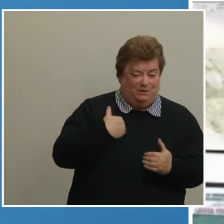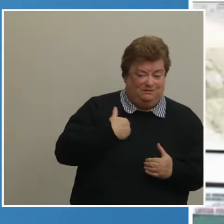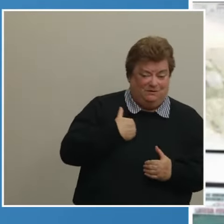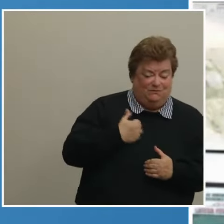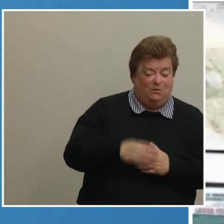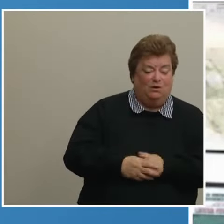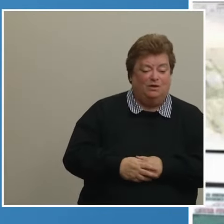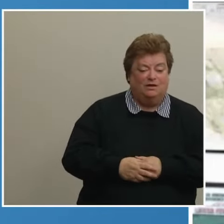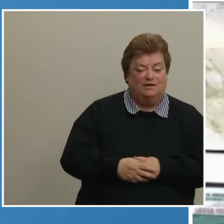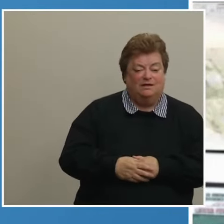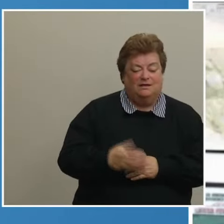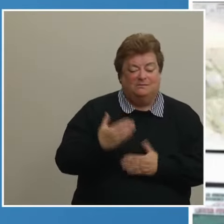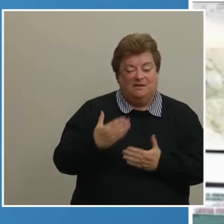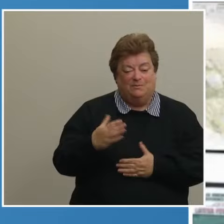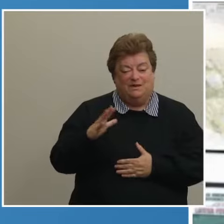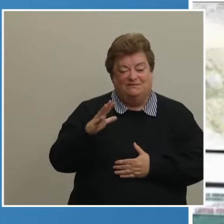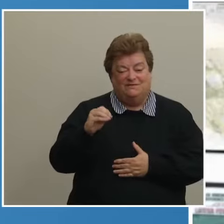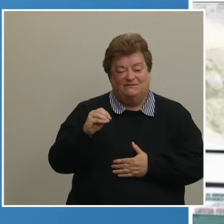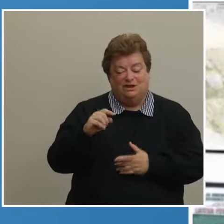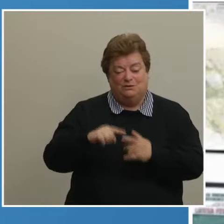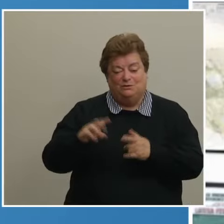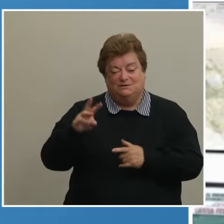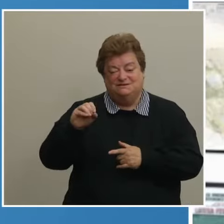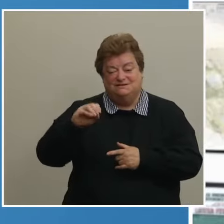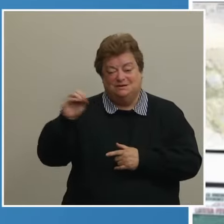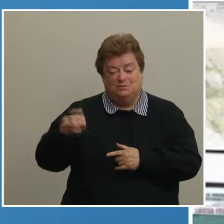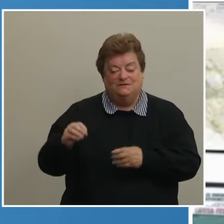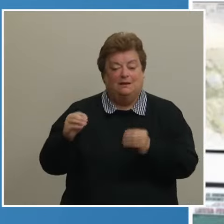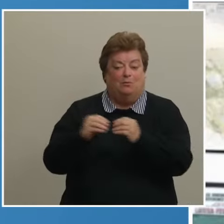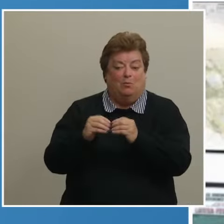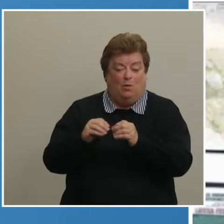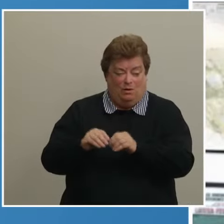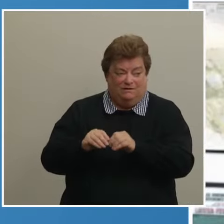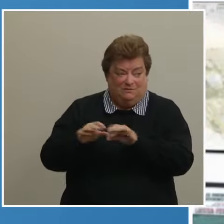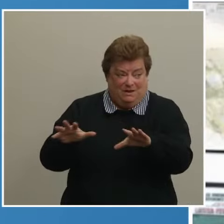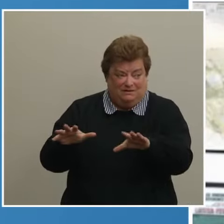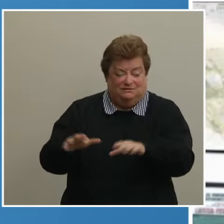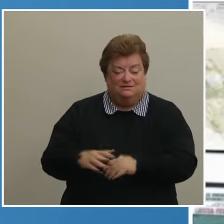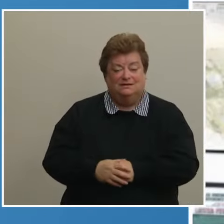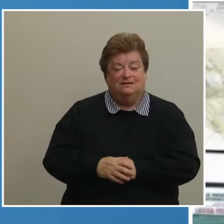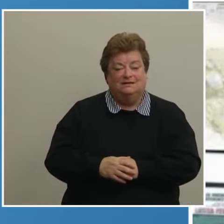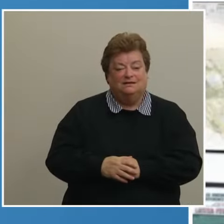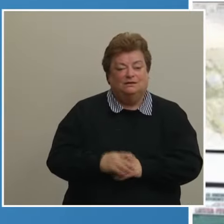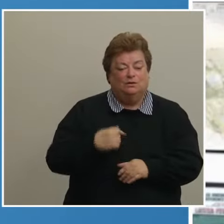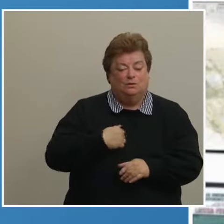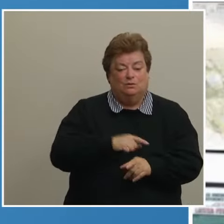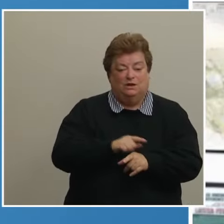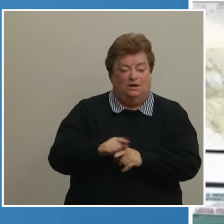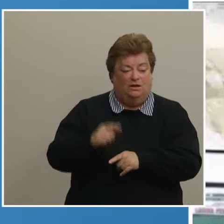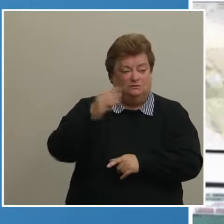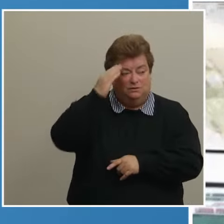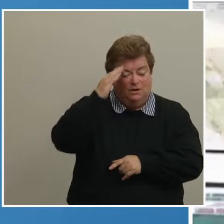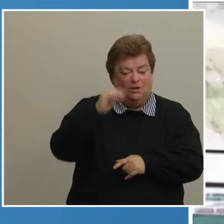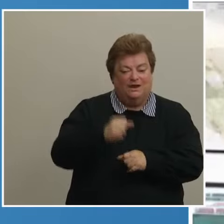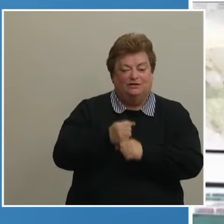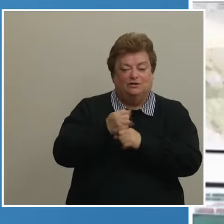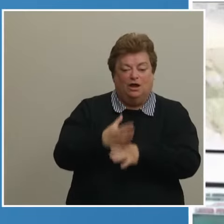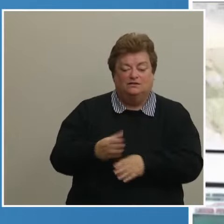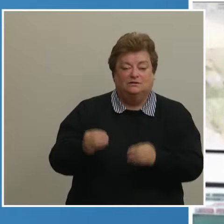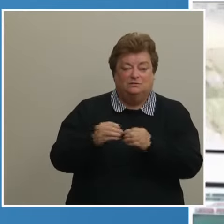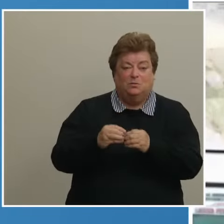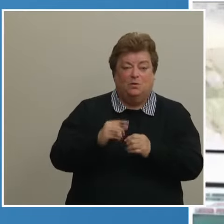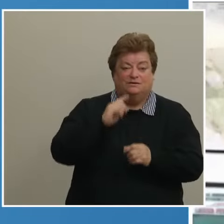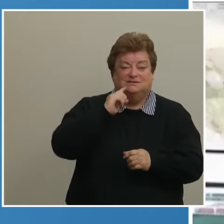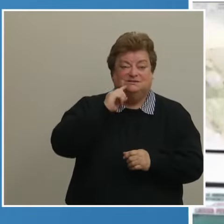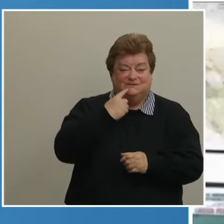probably 50% or 60% more infectious. We also know that it causes more severe